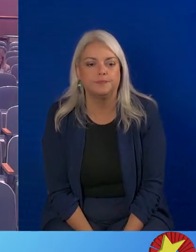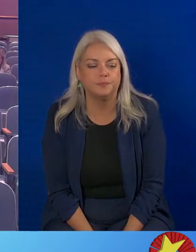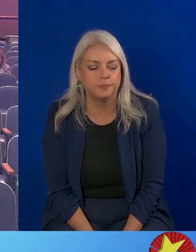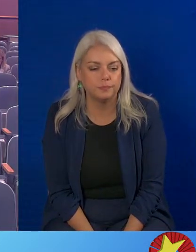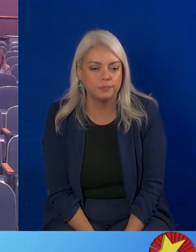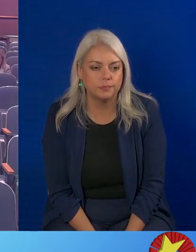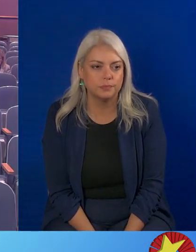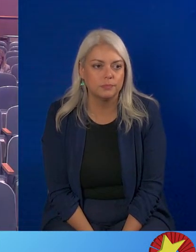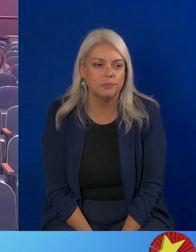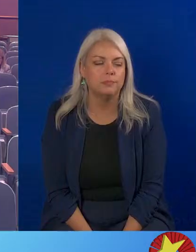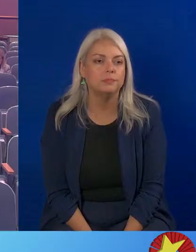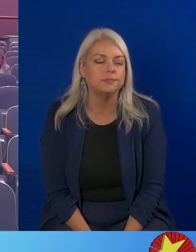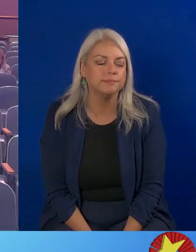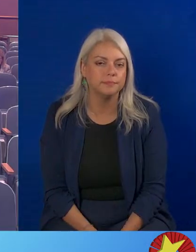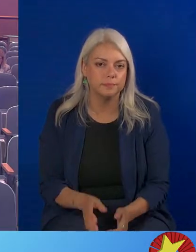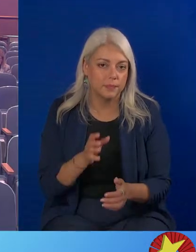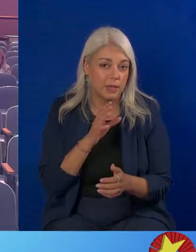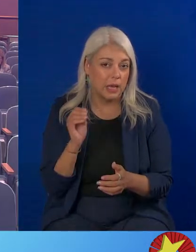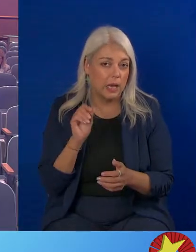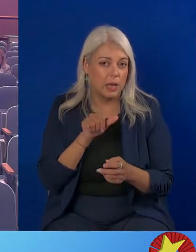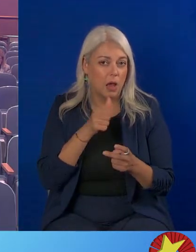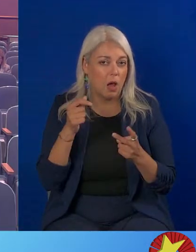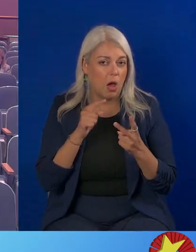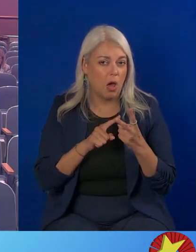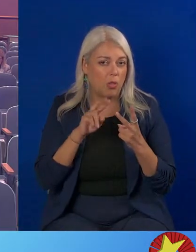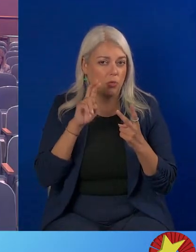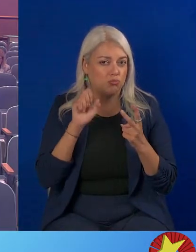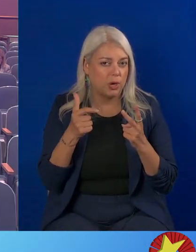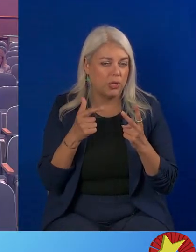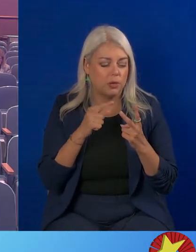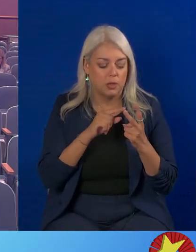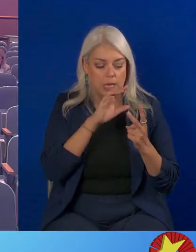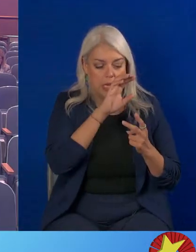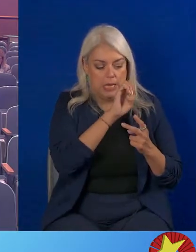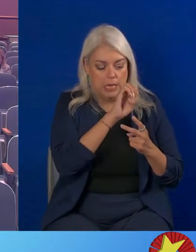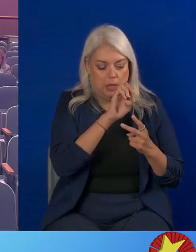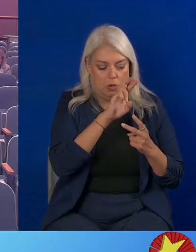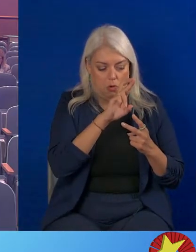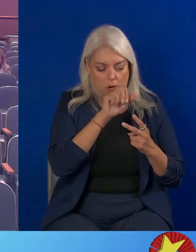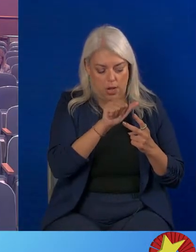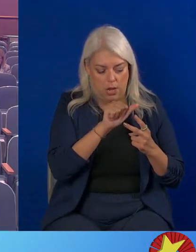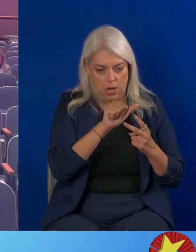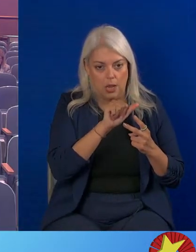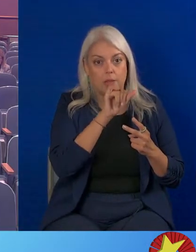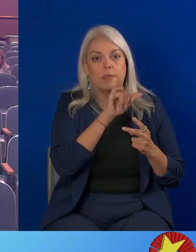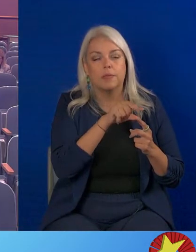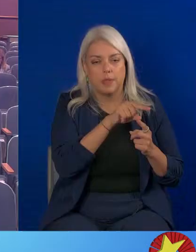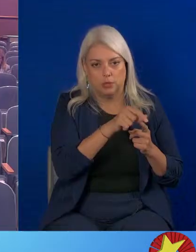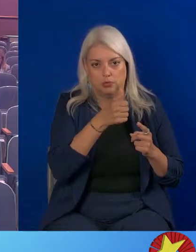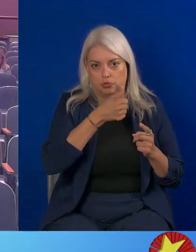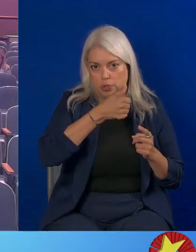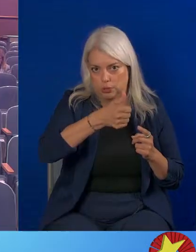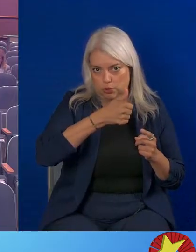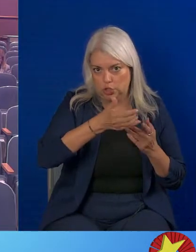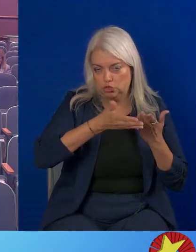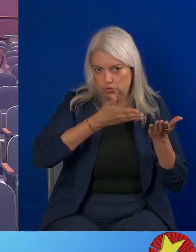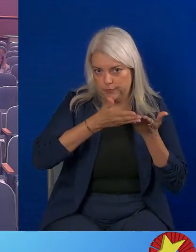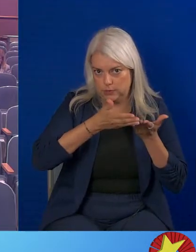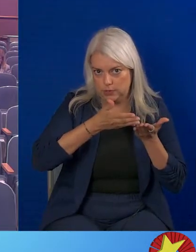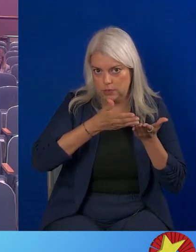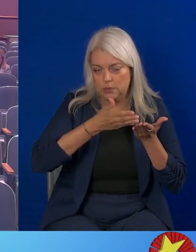I believe the other regulations, so EERA, which is transportation